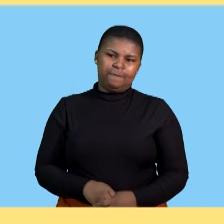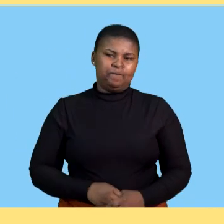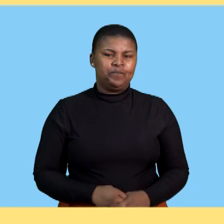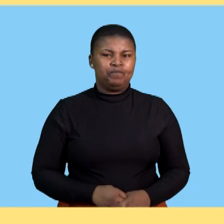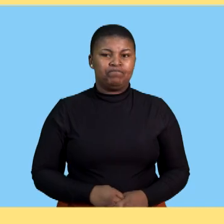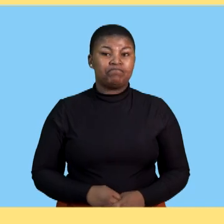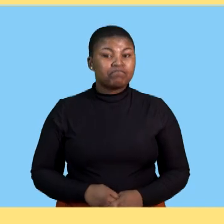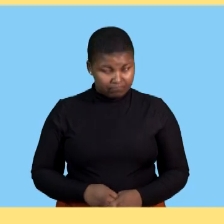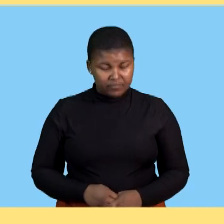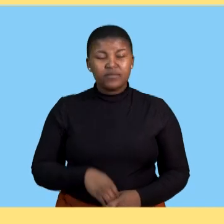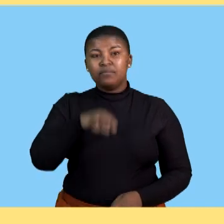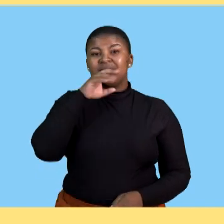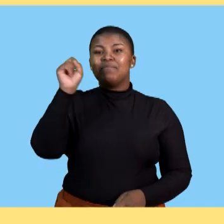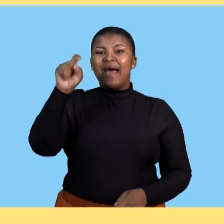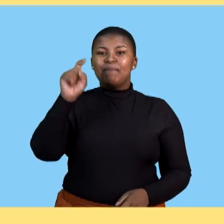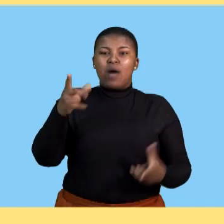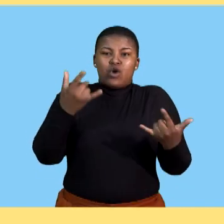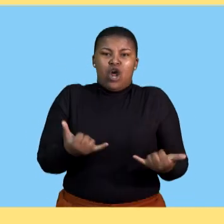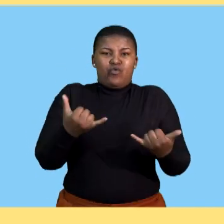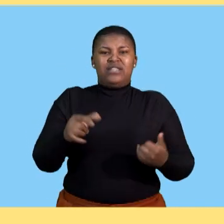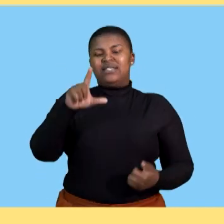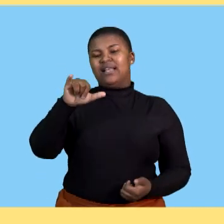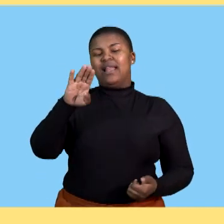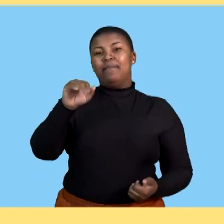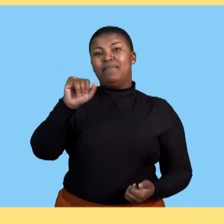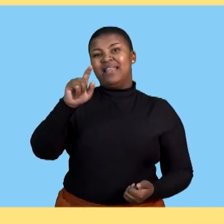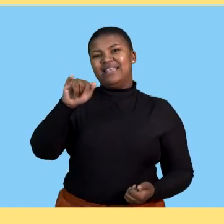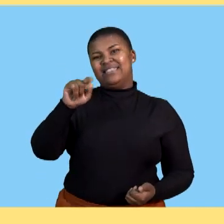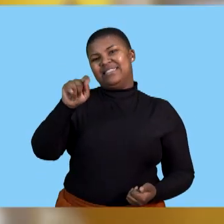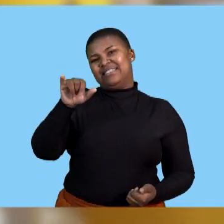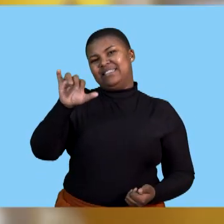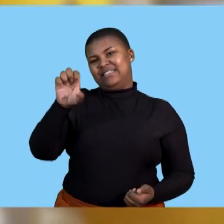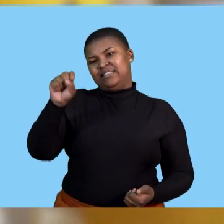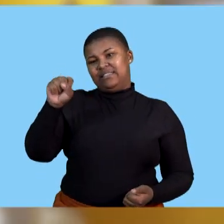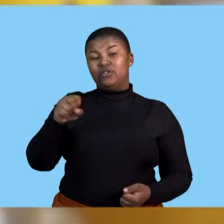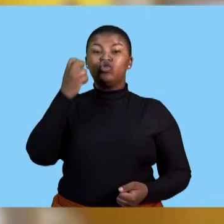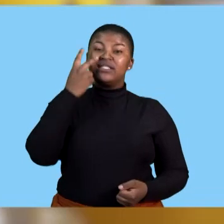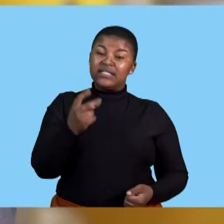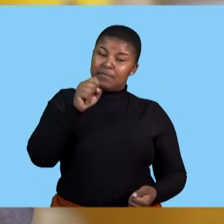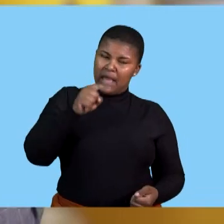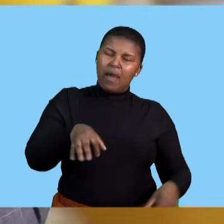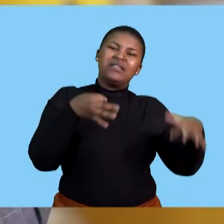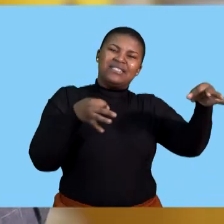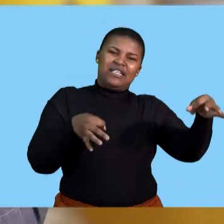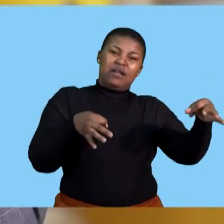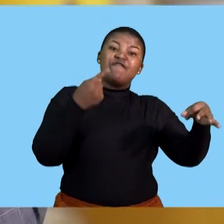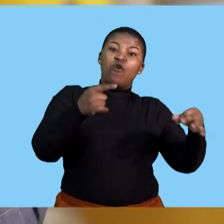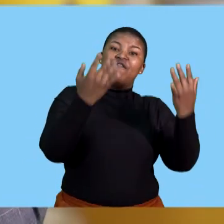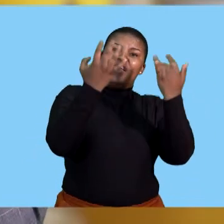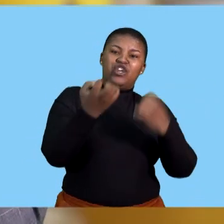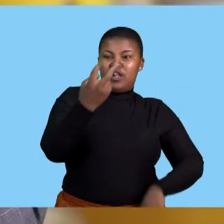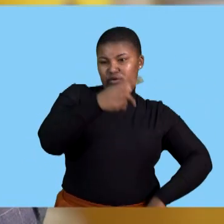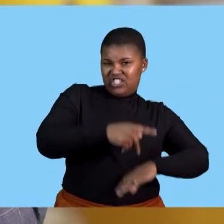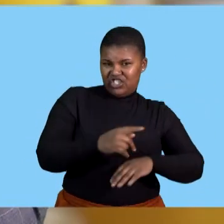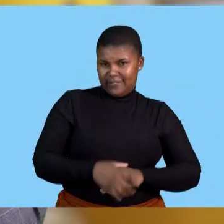153,890. That becomes your current liabilities. Where do we take that? Statement of financial position.